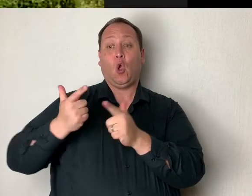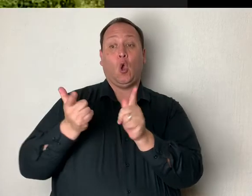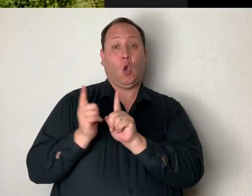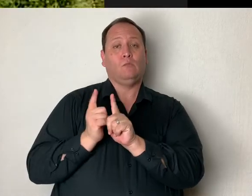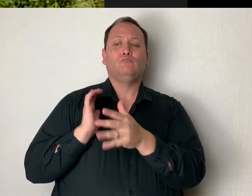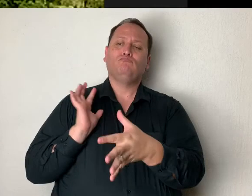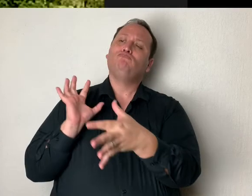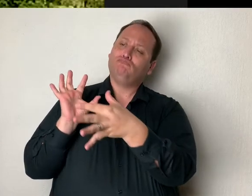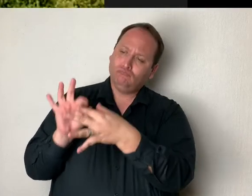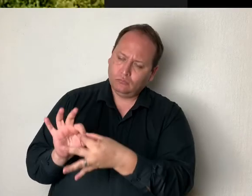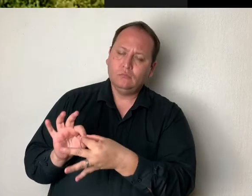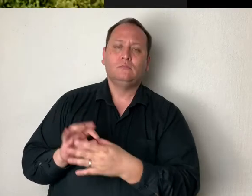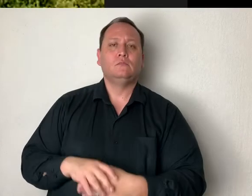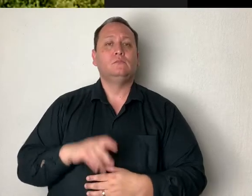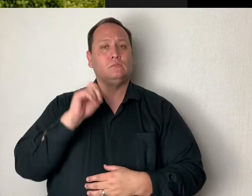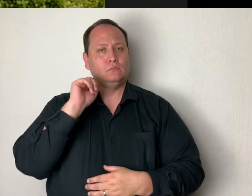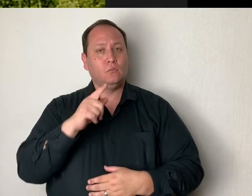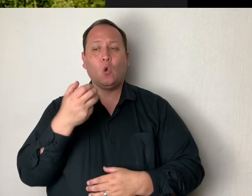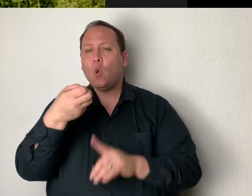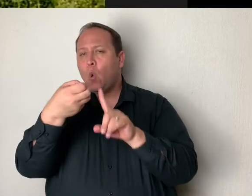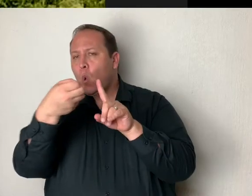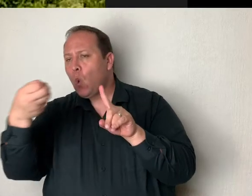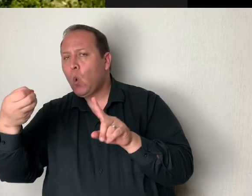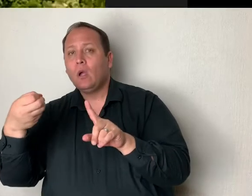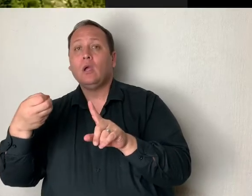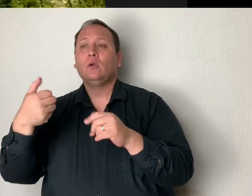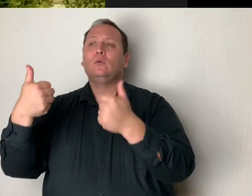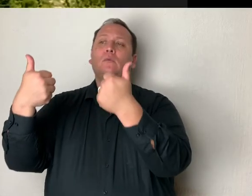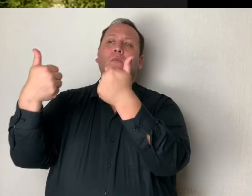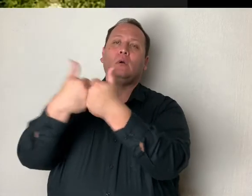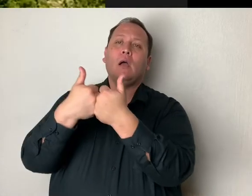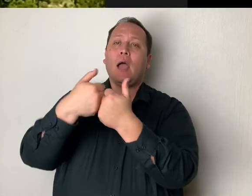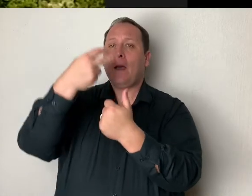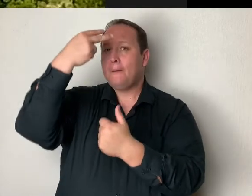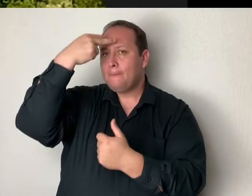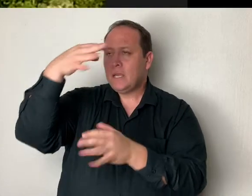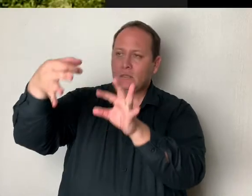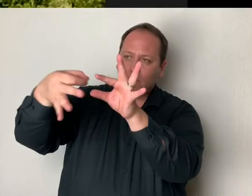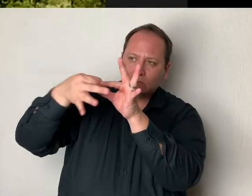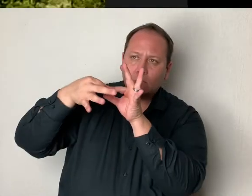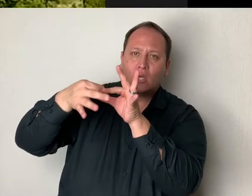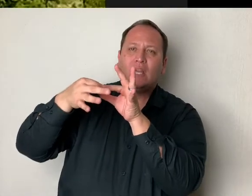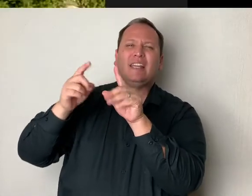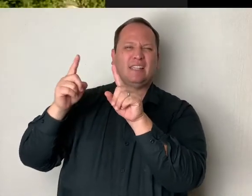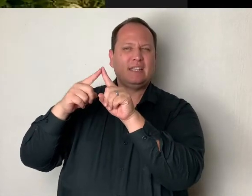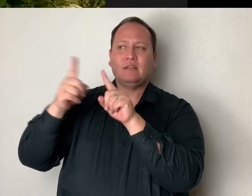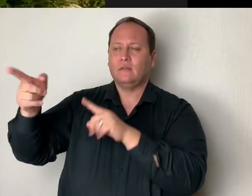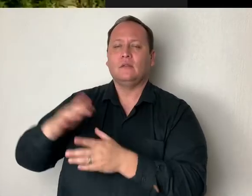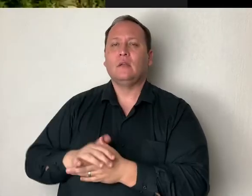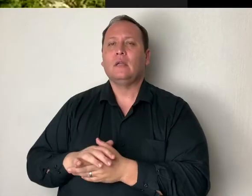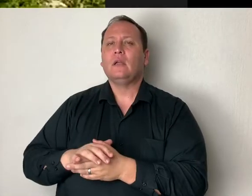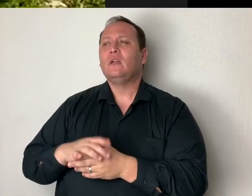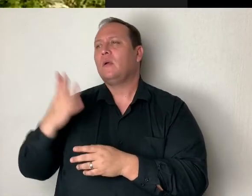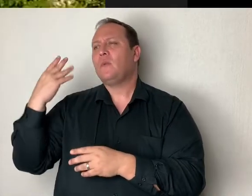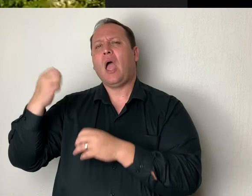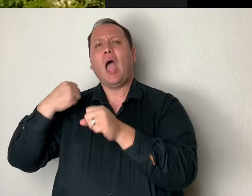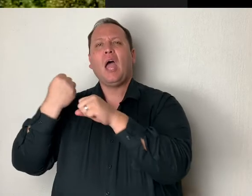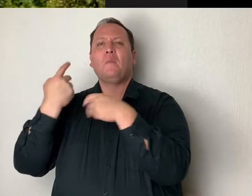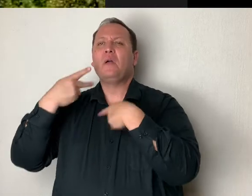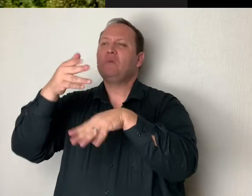a coordinator with Border Church Mexico and co-director of Unified U.S. Deported Veterans Resource